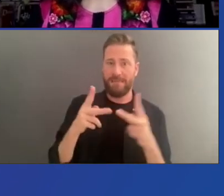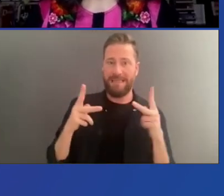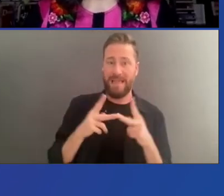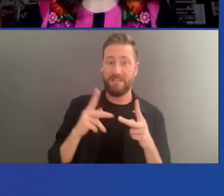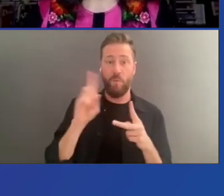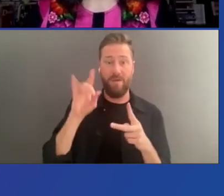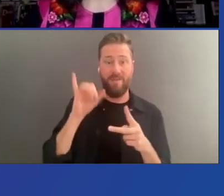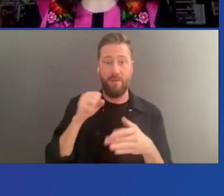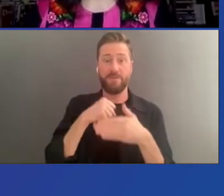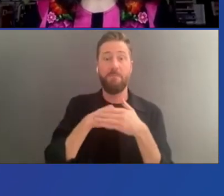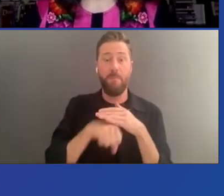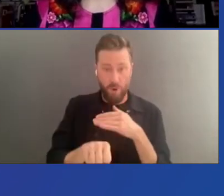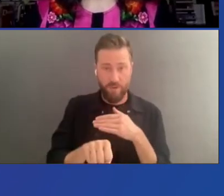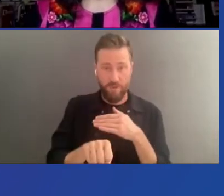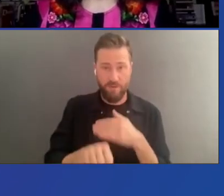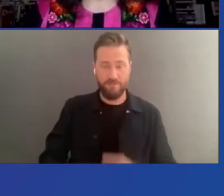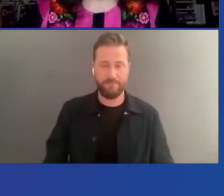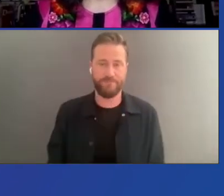birthed.